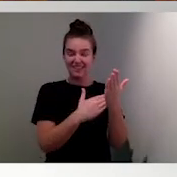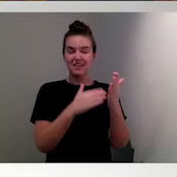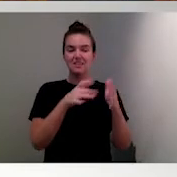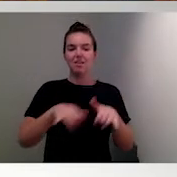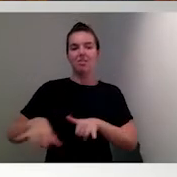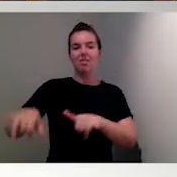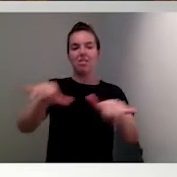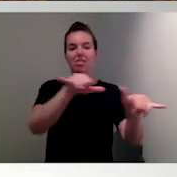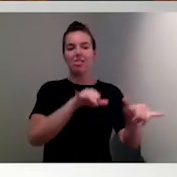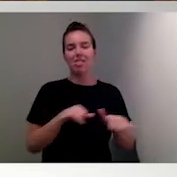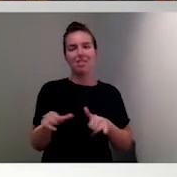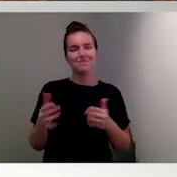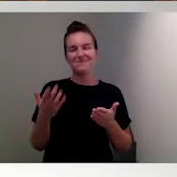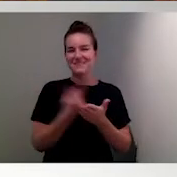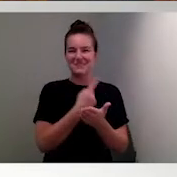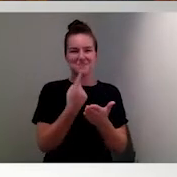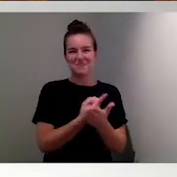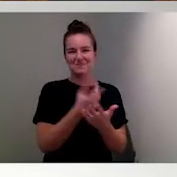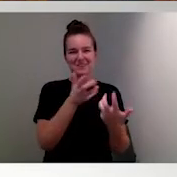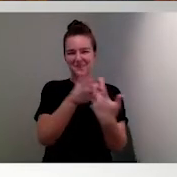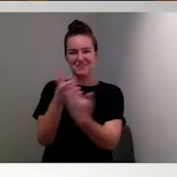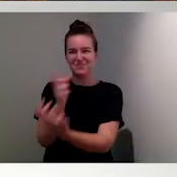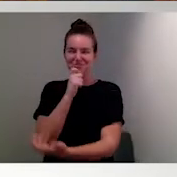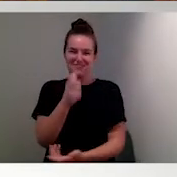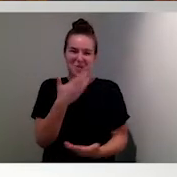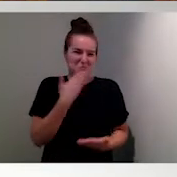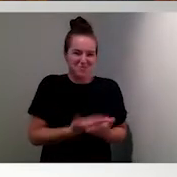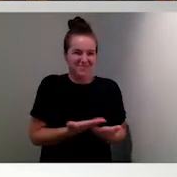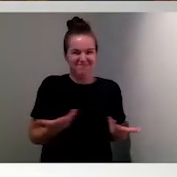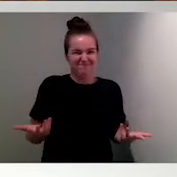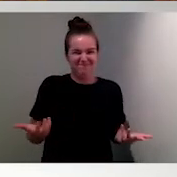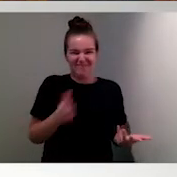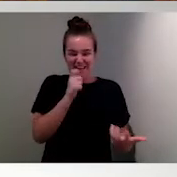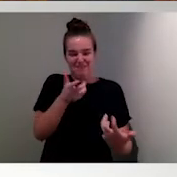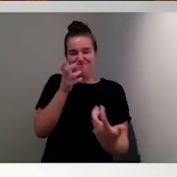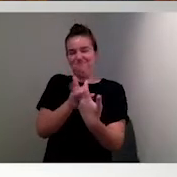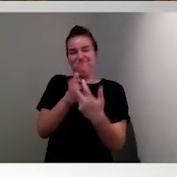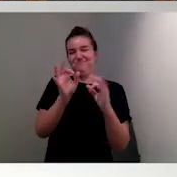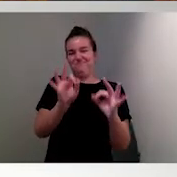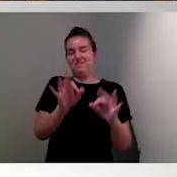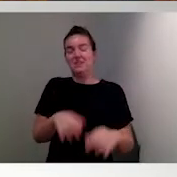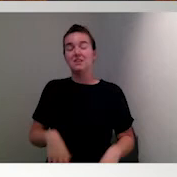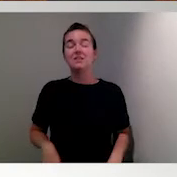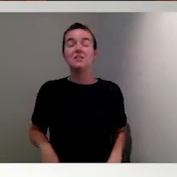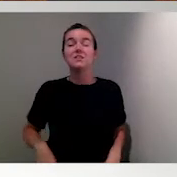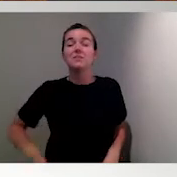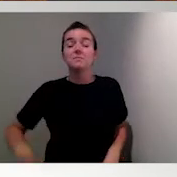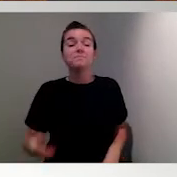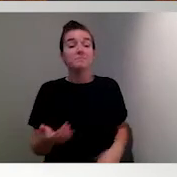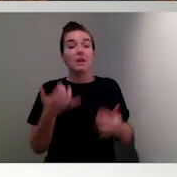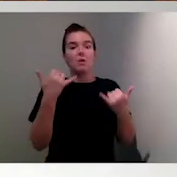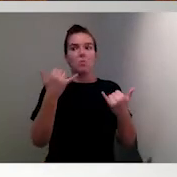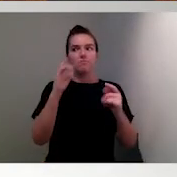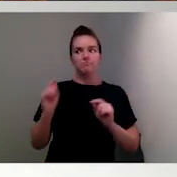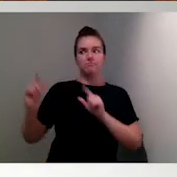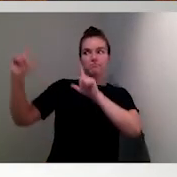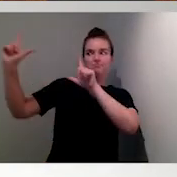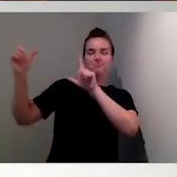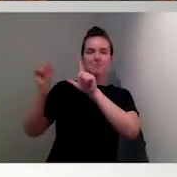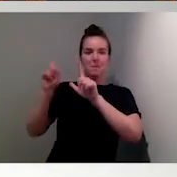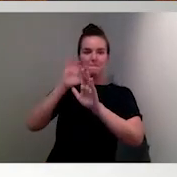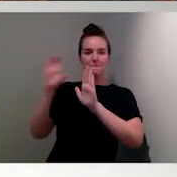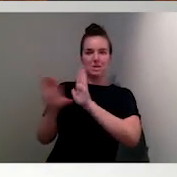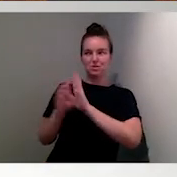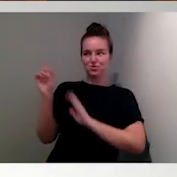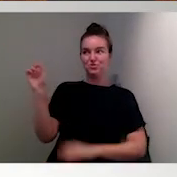that great. And I'm going to pull up a slide. Some of these photos are in the US, and some of them are